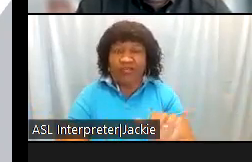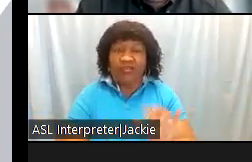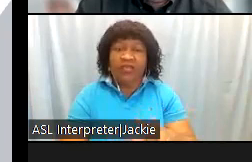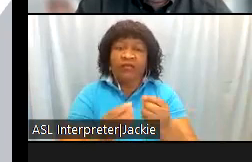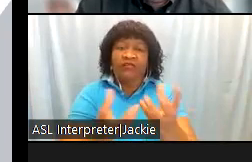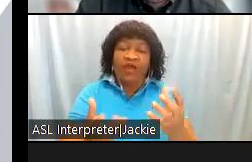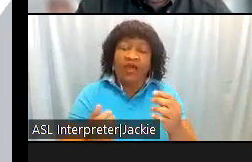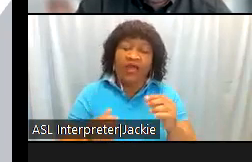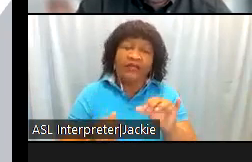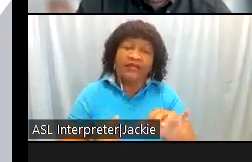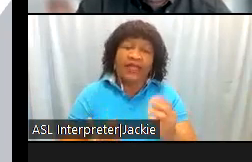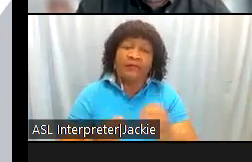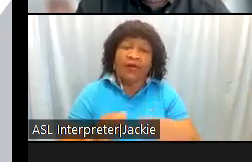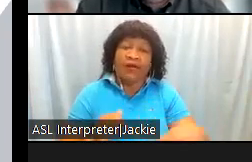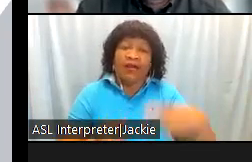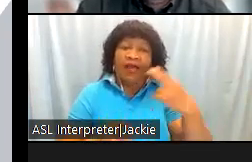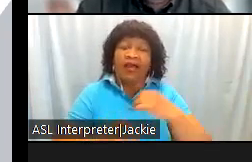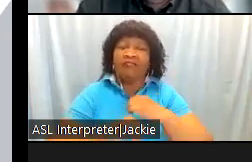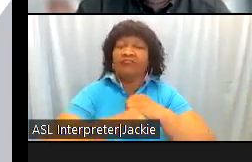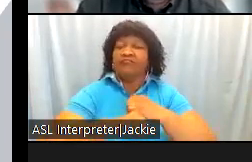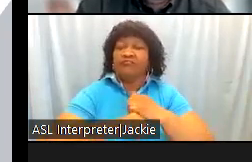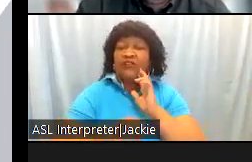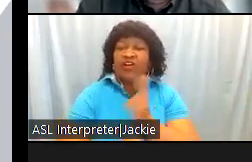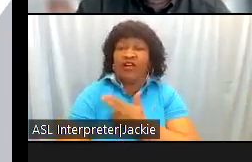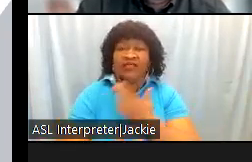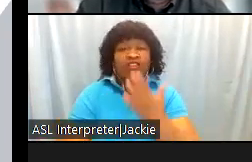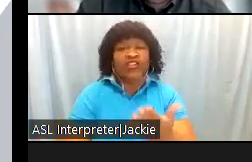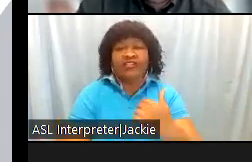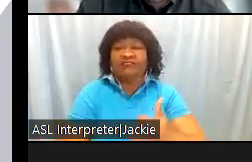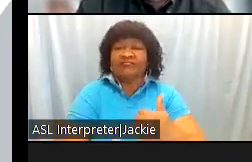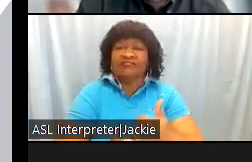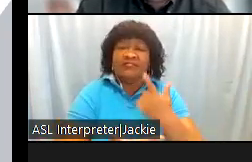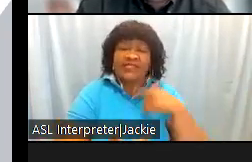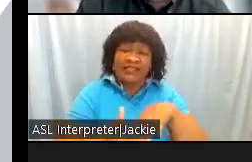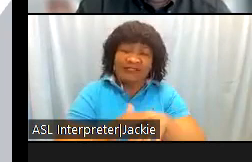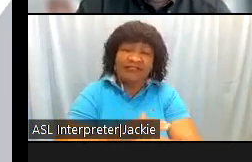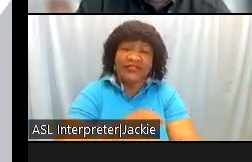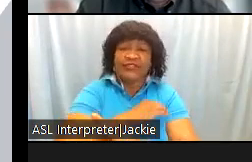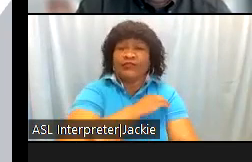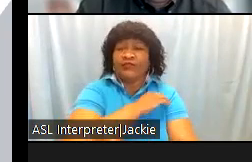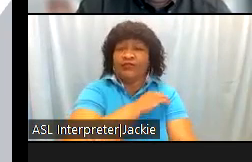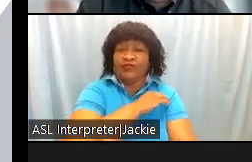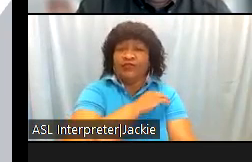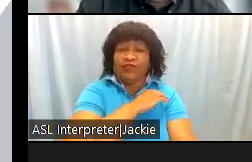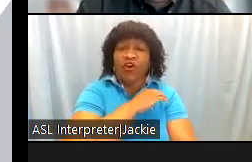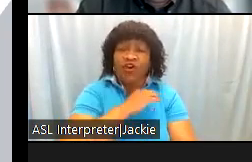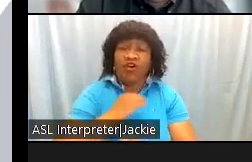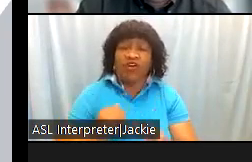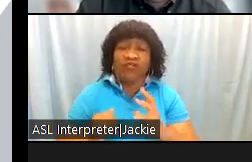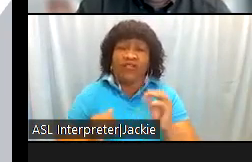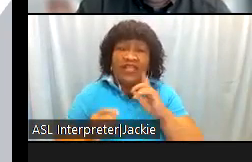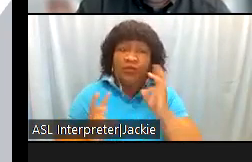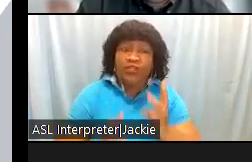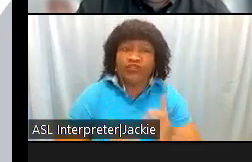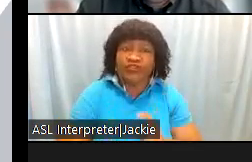a really higher level of protection. So it's a great asset to have now as we enter the fall and winter,